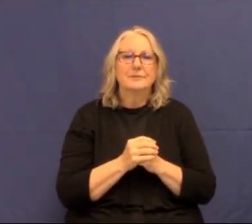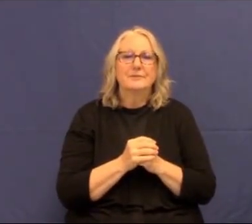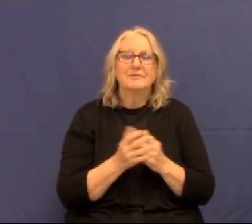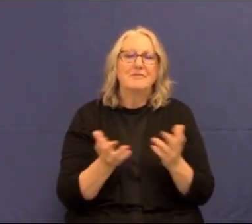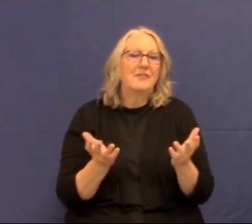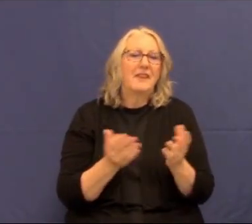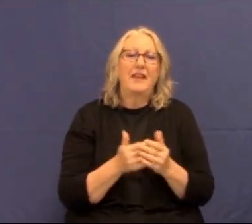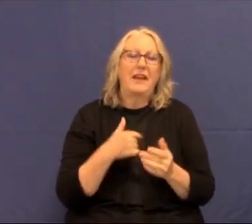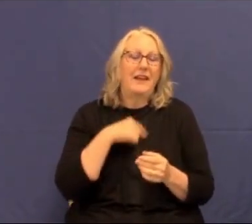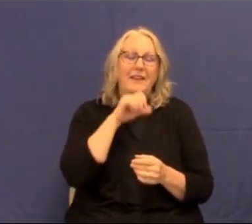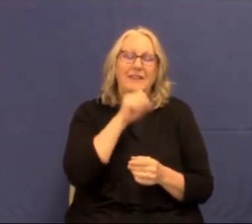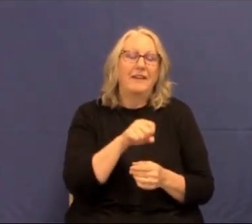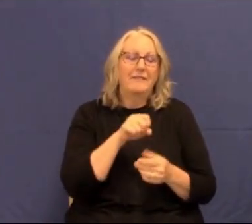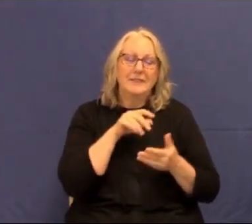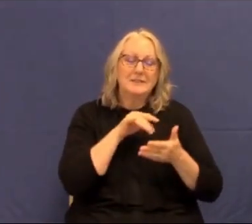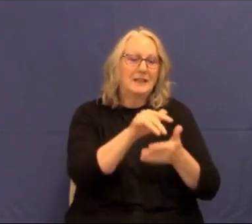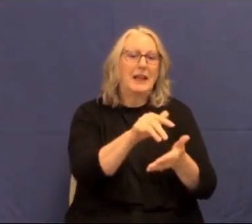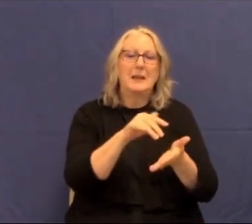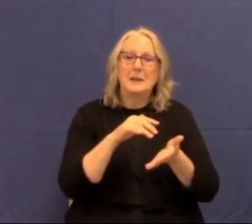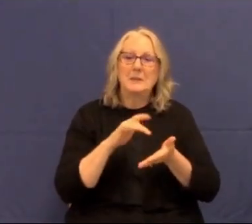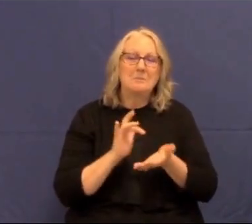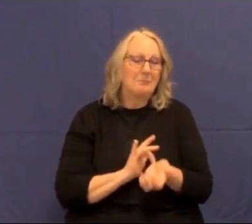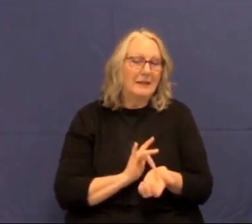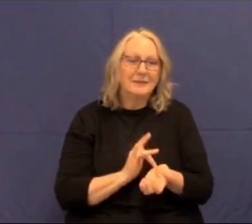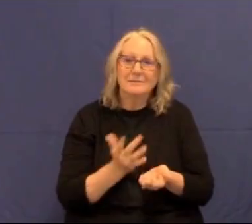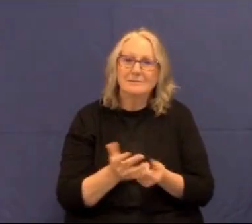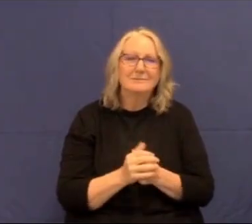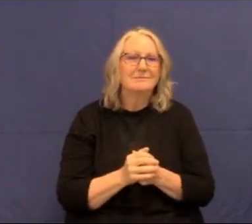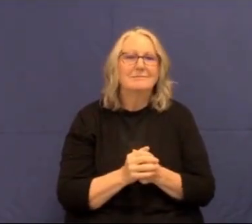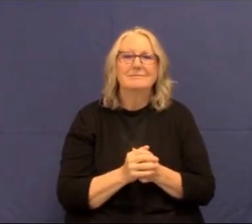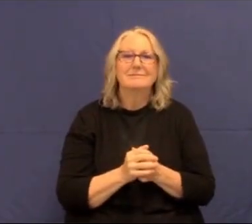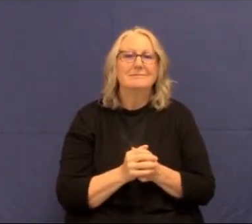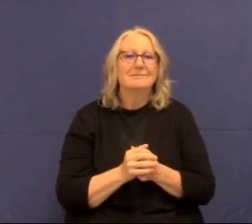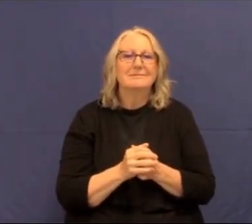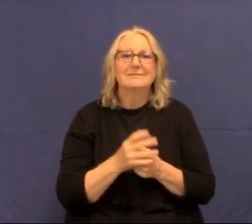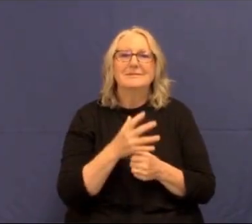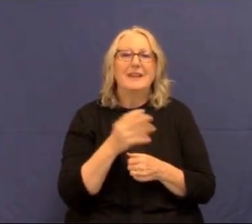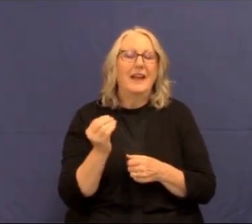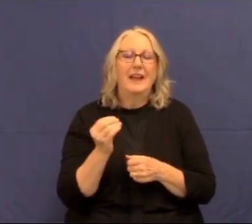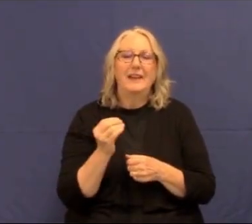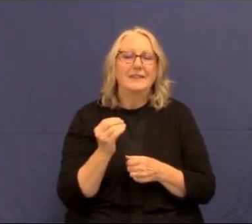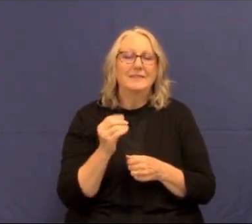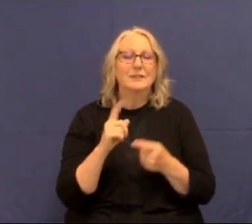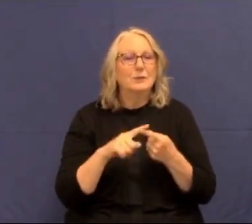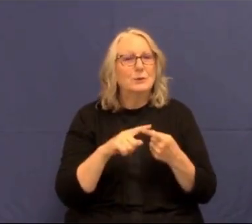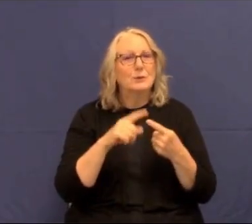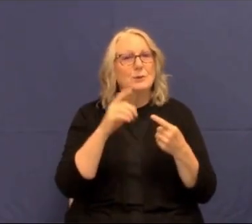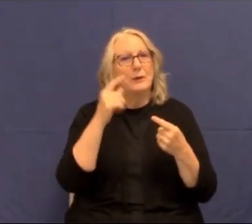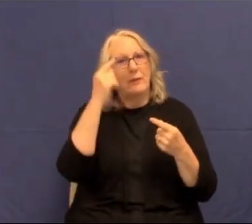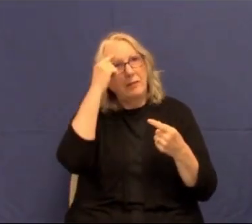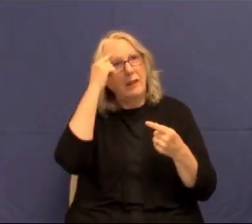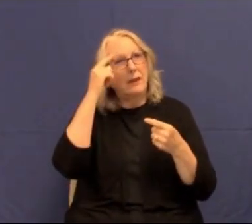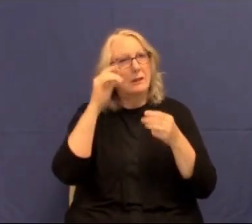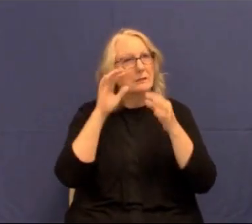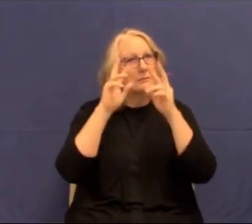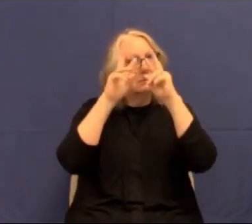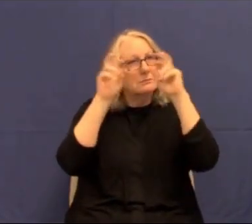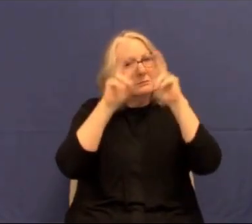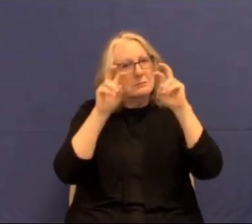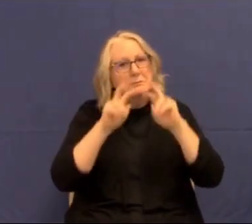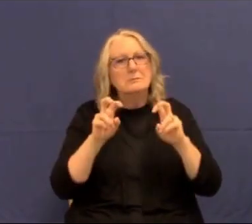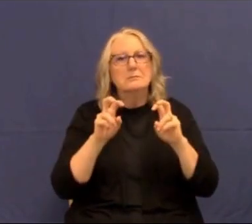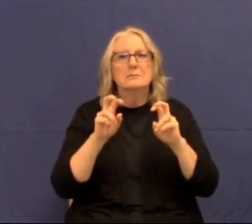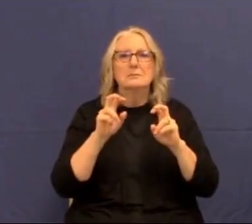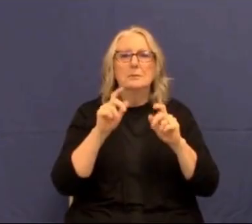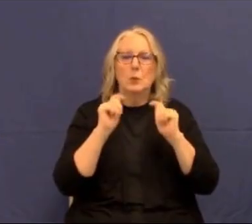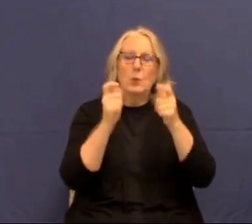And I love studying medicine, and it's ever changing, and just being able to critically think